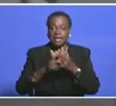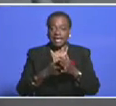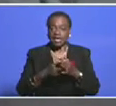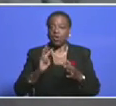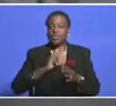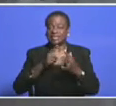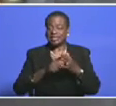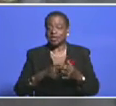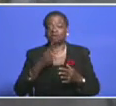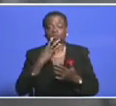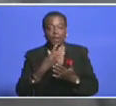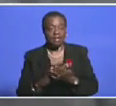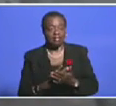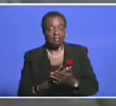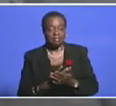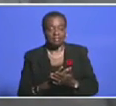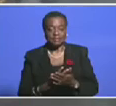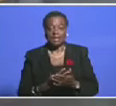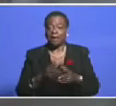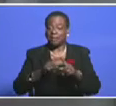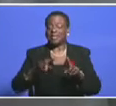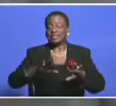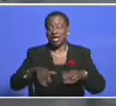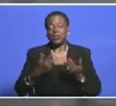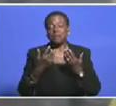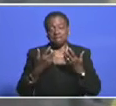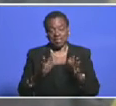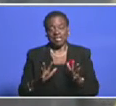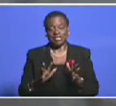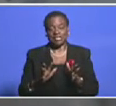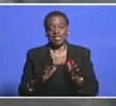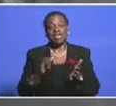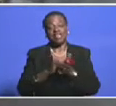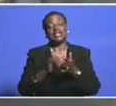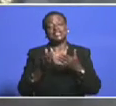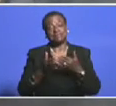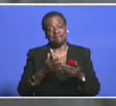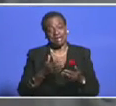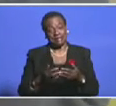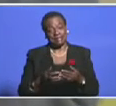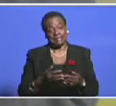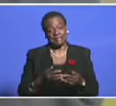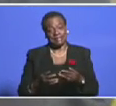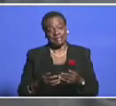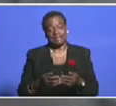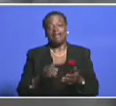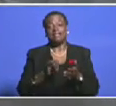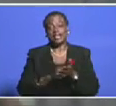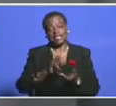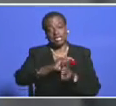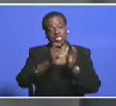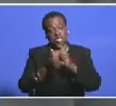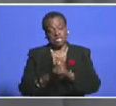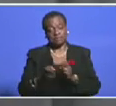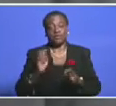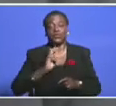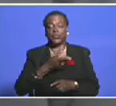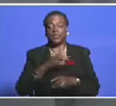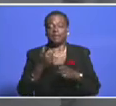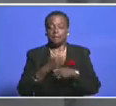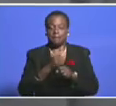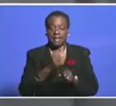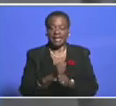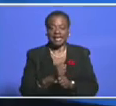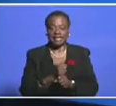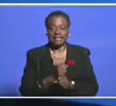usually start off pretty well, but it's how we finish it. You know, that really matters. So that's the major adjustment we made. And I know talking to you,